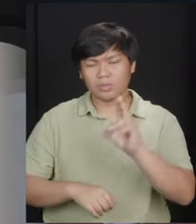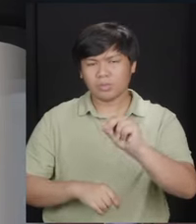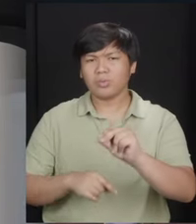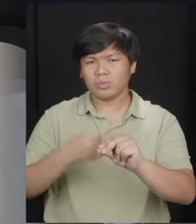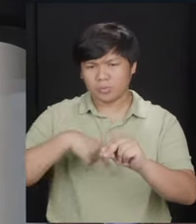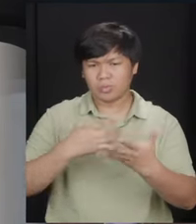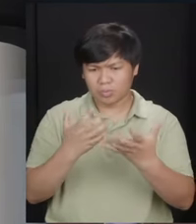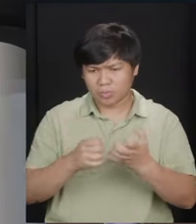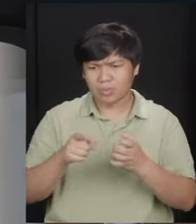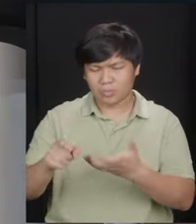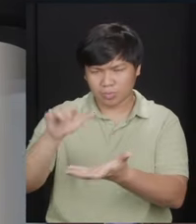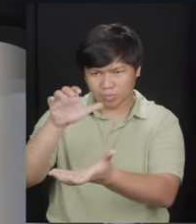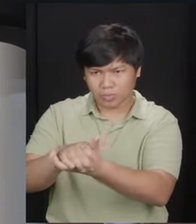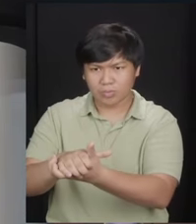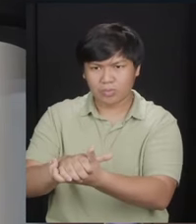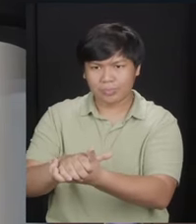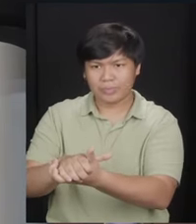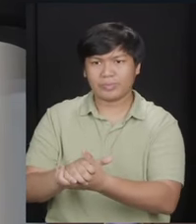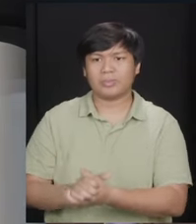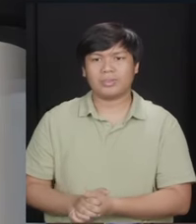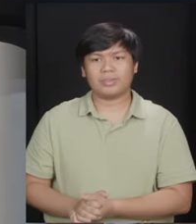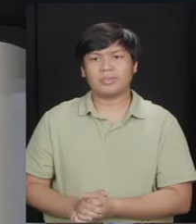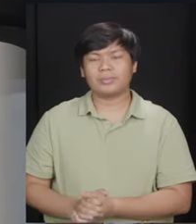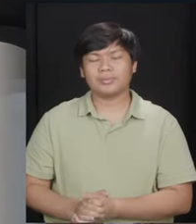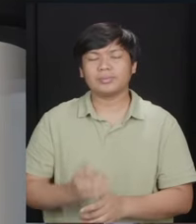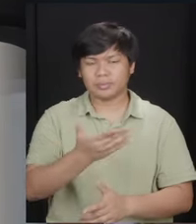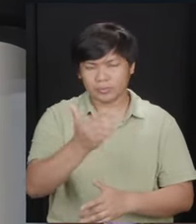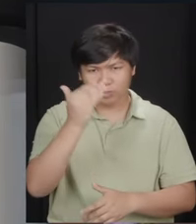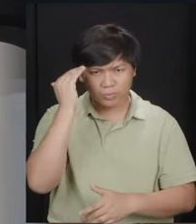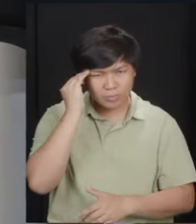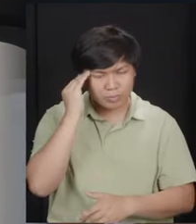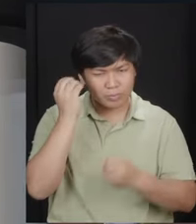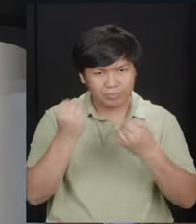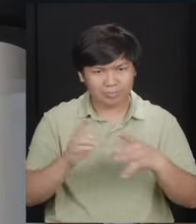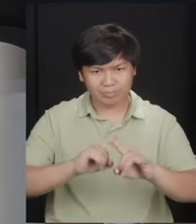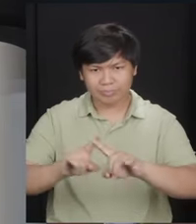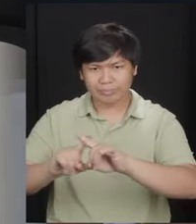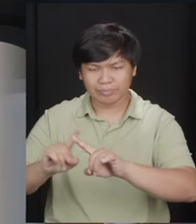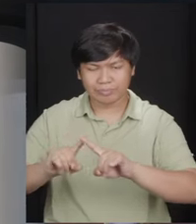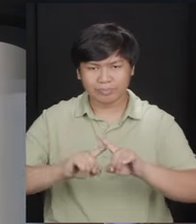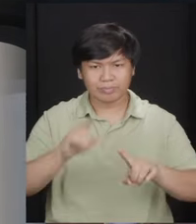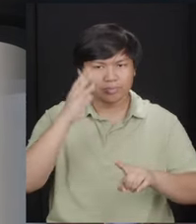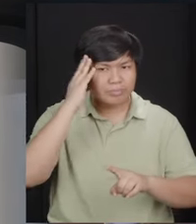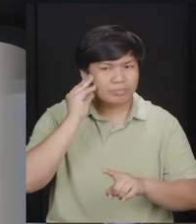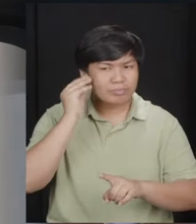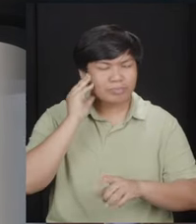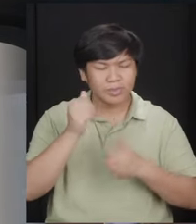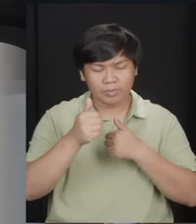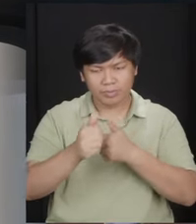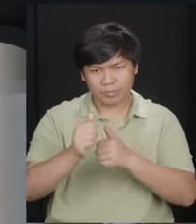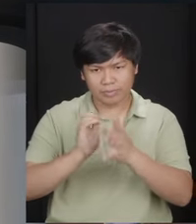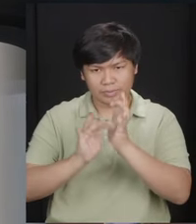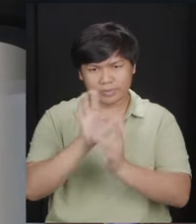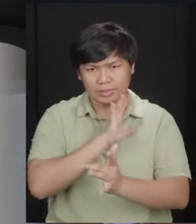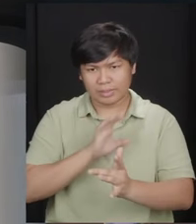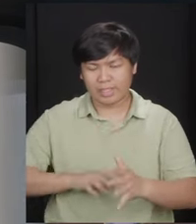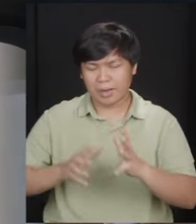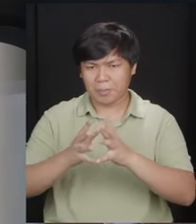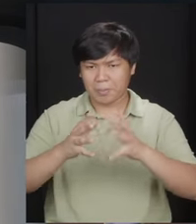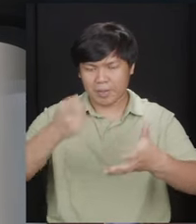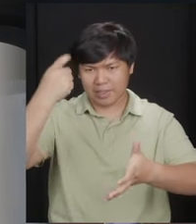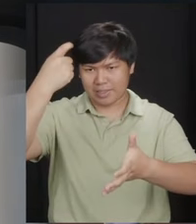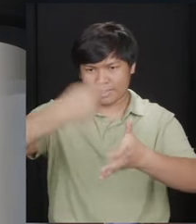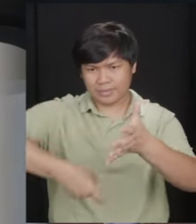we want you to marry. I could go on, but you get the point. Sometimes following Christ could be very expensive.